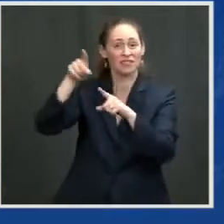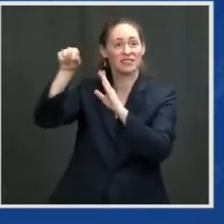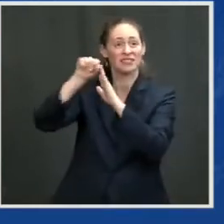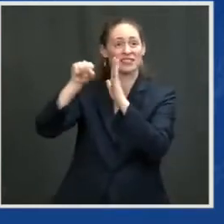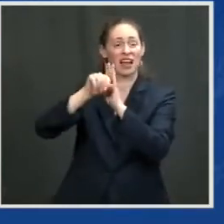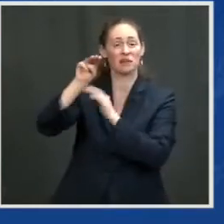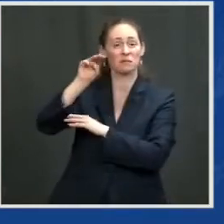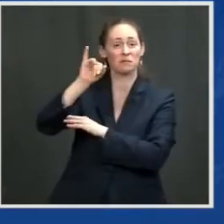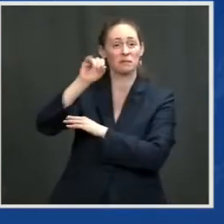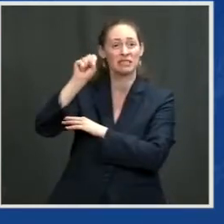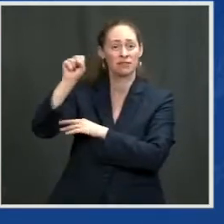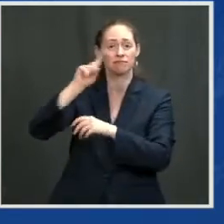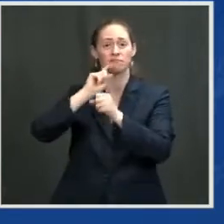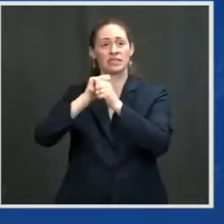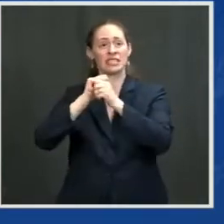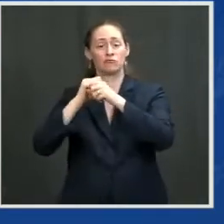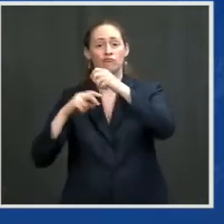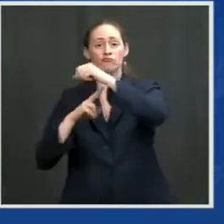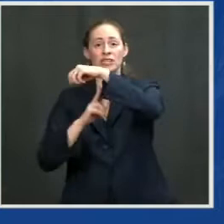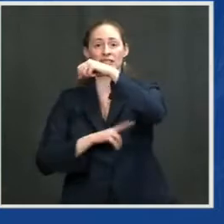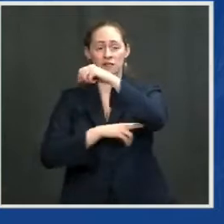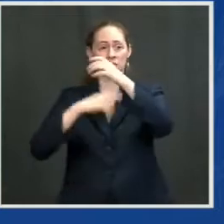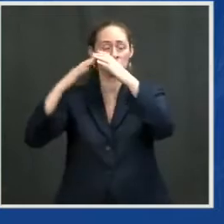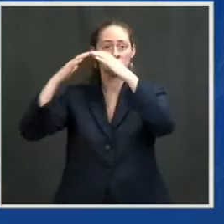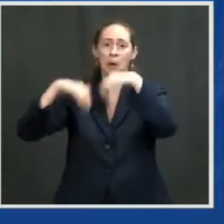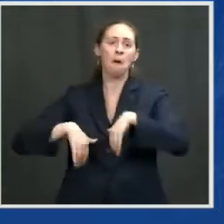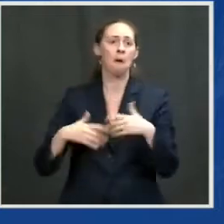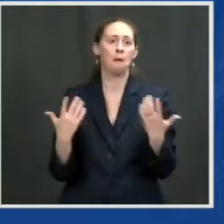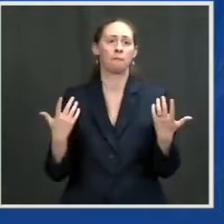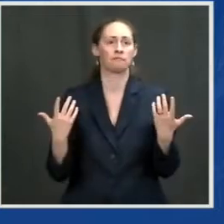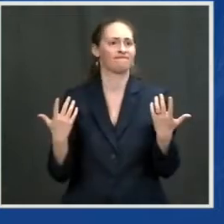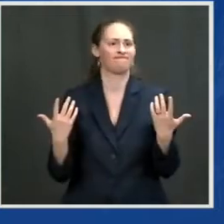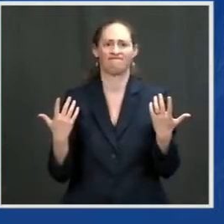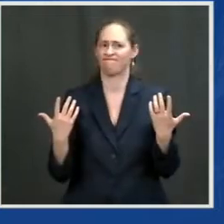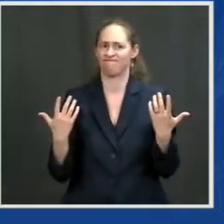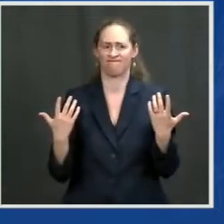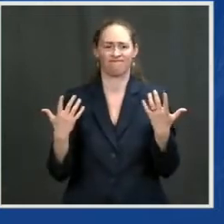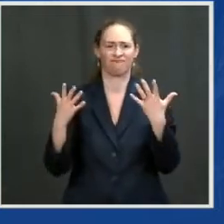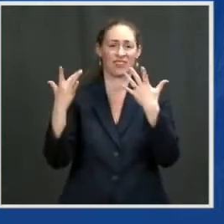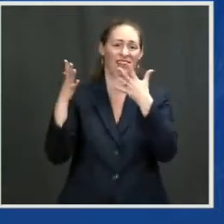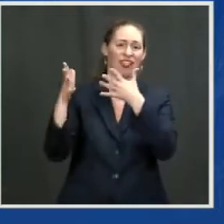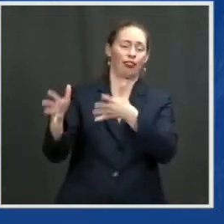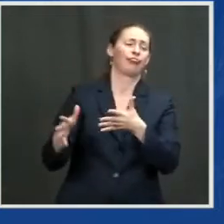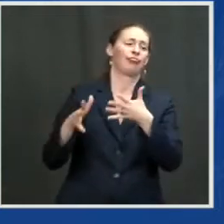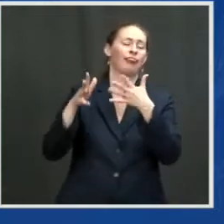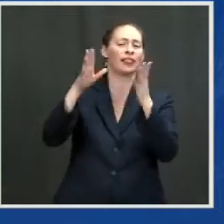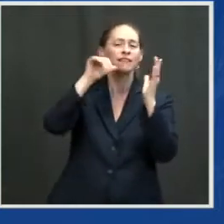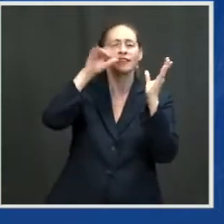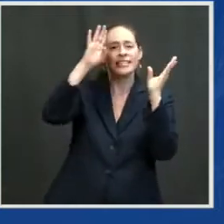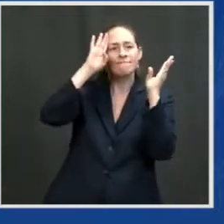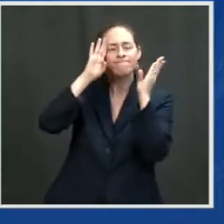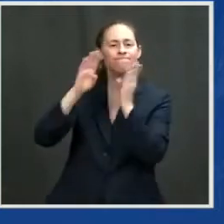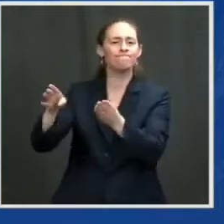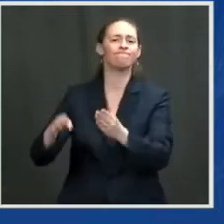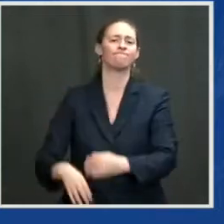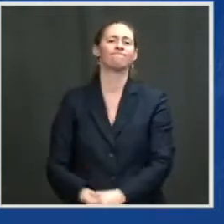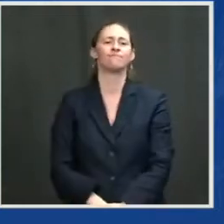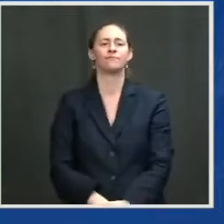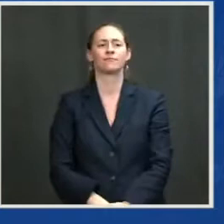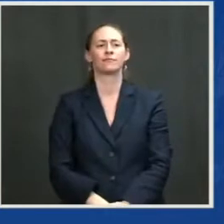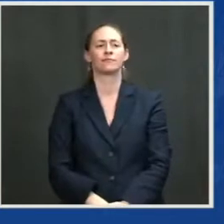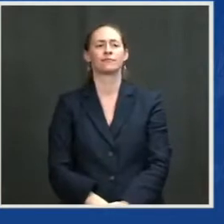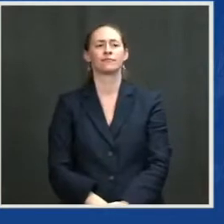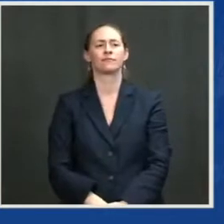that were in poor condition. 60 bridges. People in those communities were rerouted from 40 to 50 miles, detours,